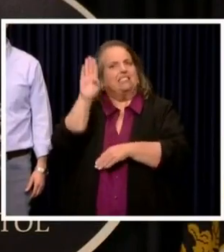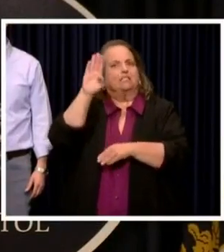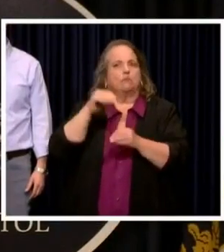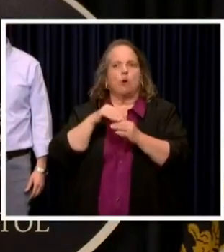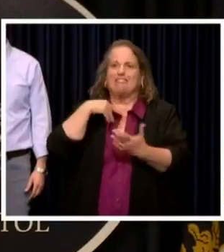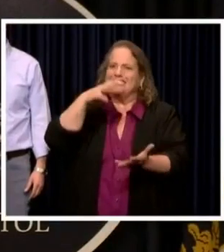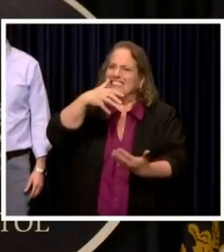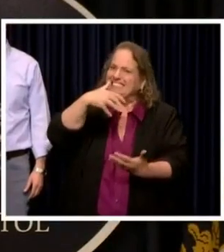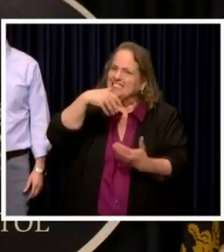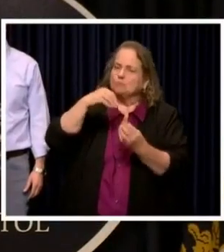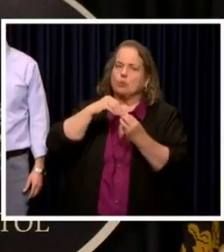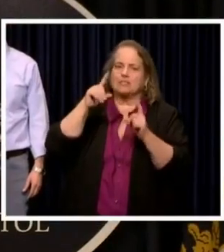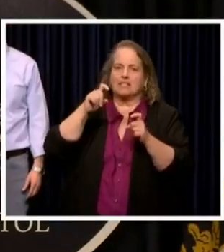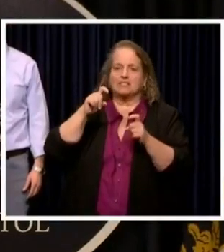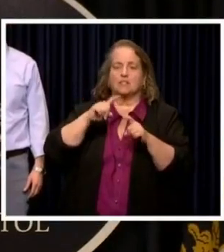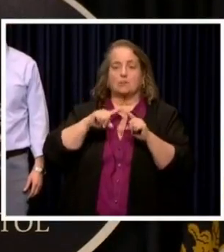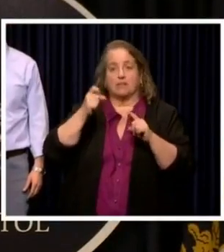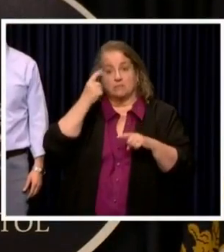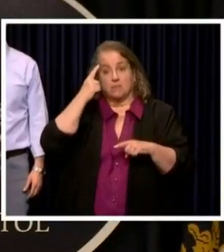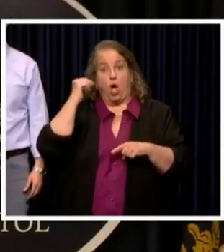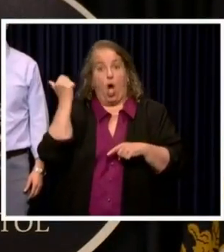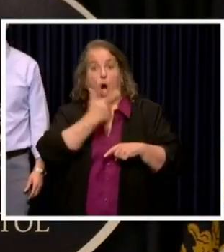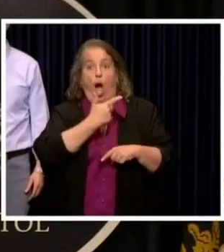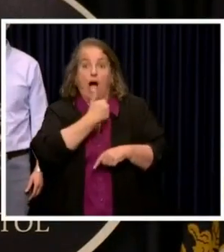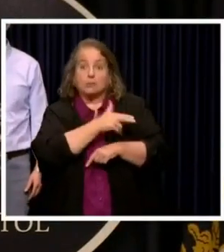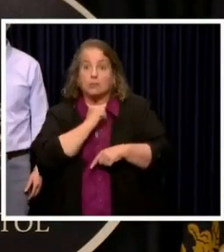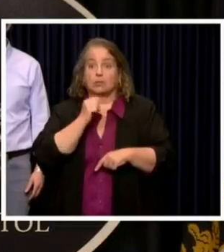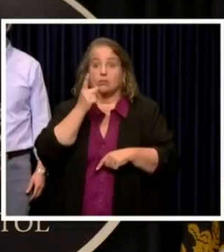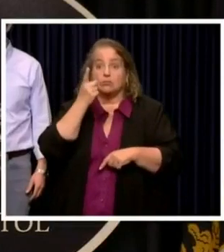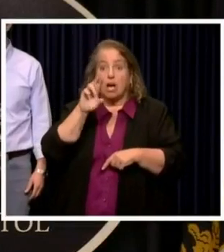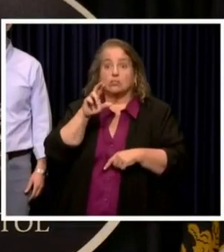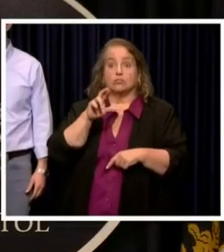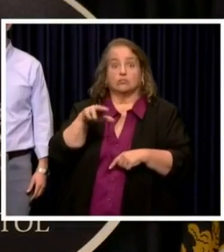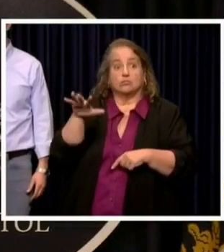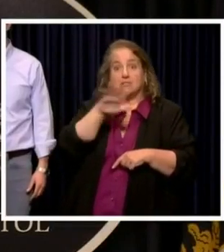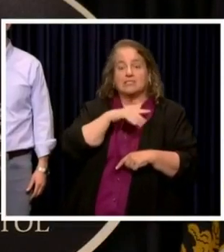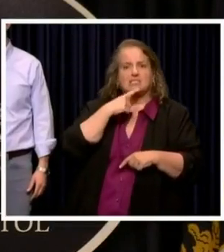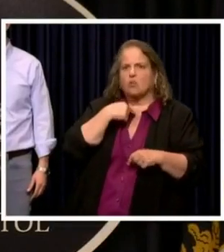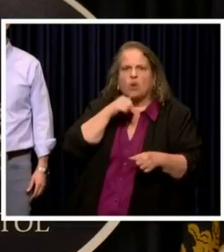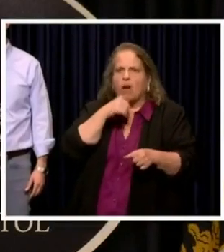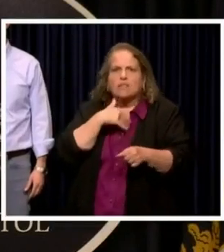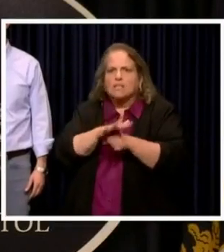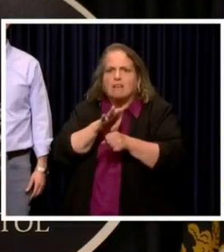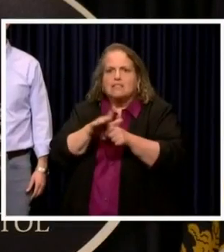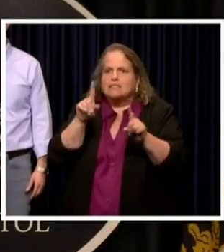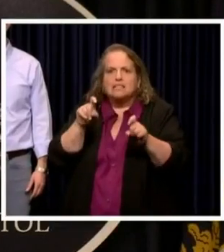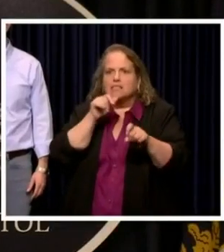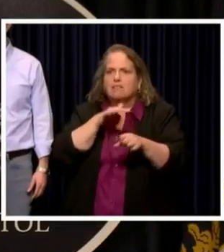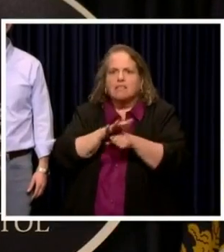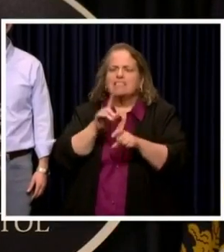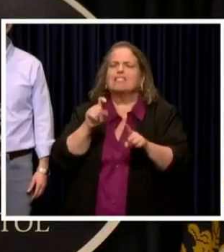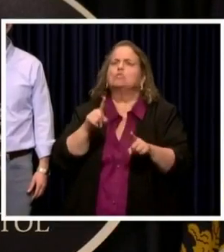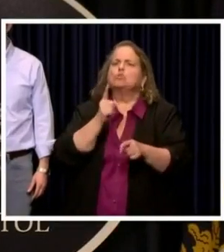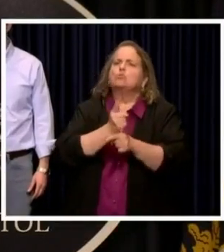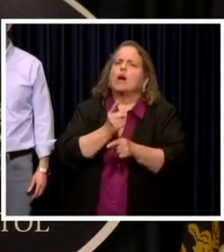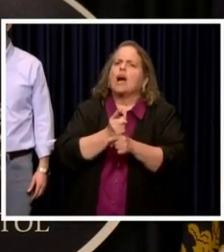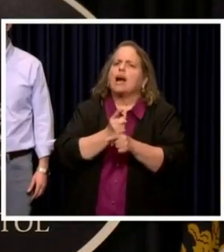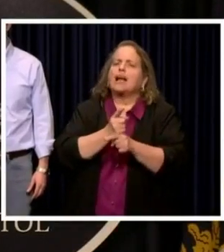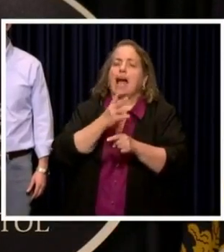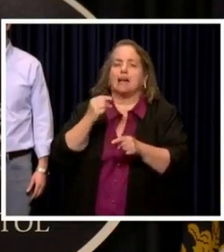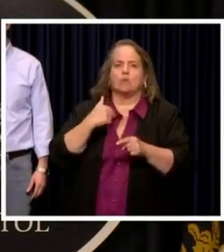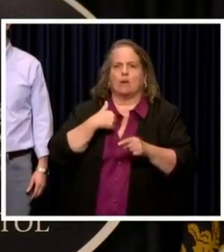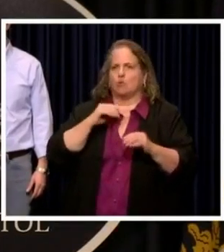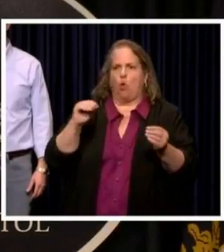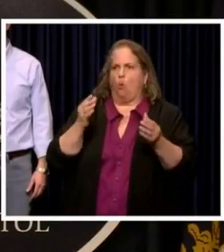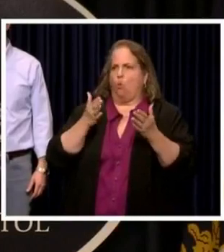hospitals and the doctors and the clinics were told we didn't have testing, which is true, and we still have resource difficulties to be able to deploy it. So now we have